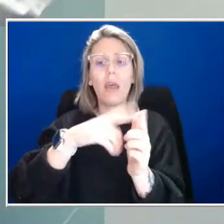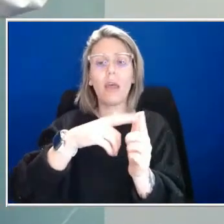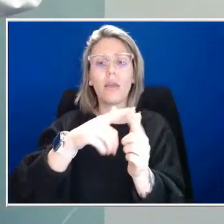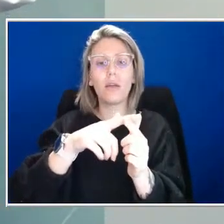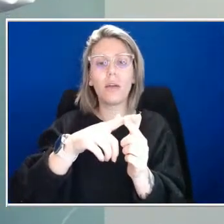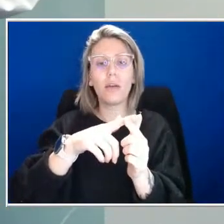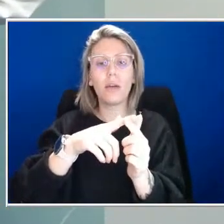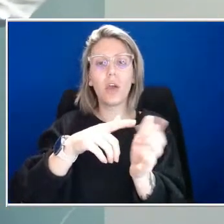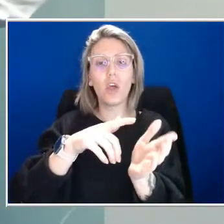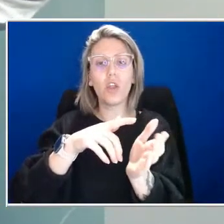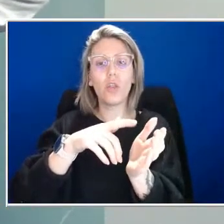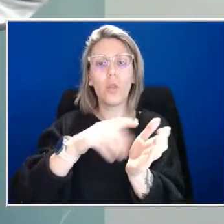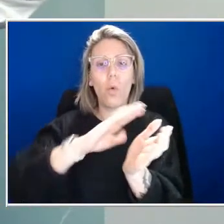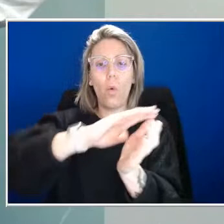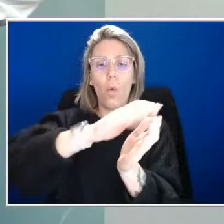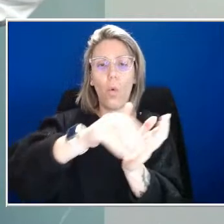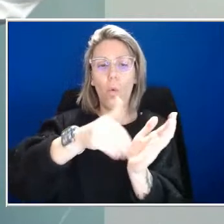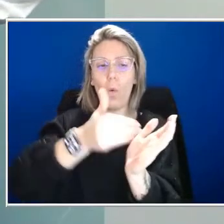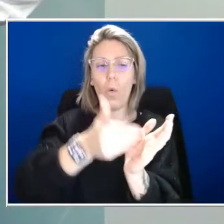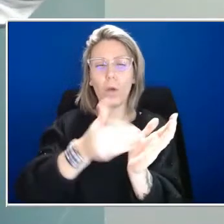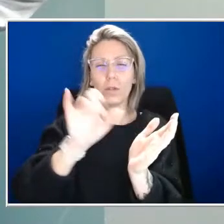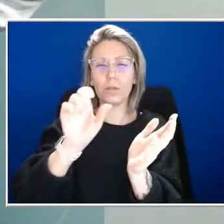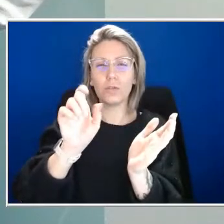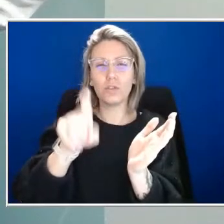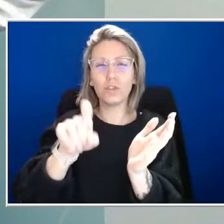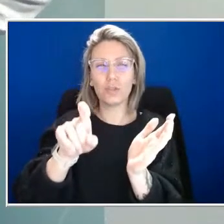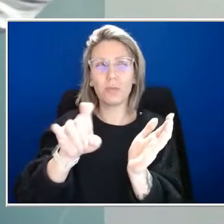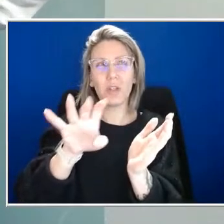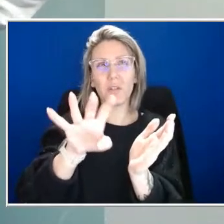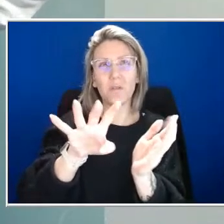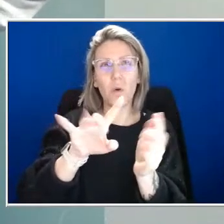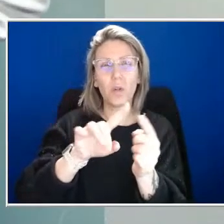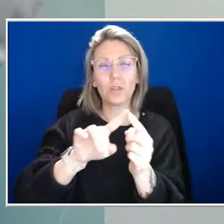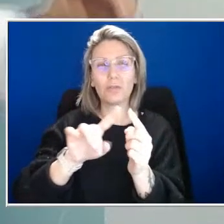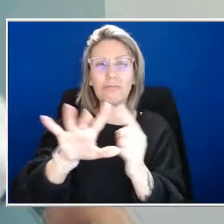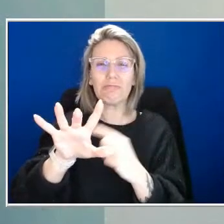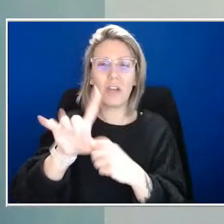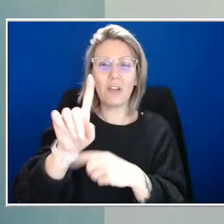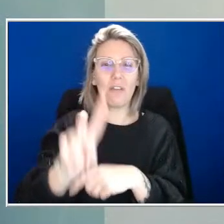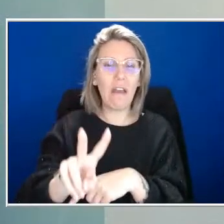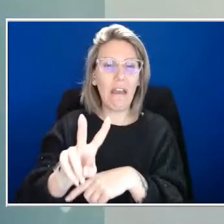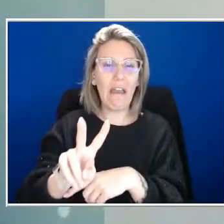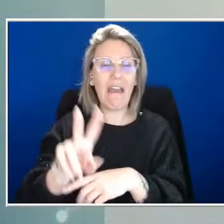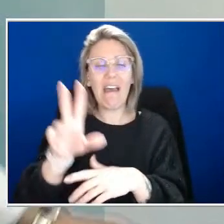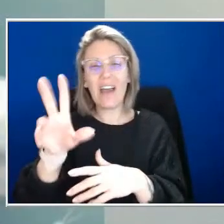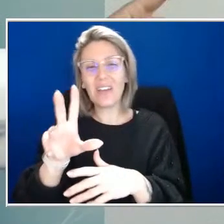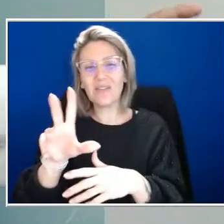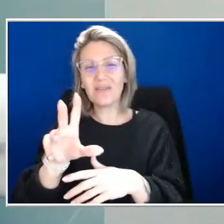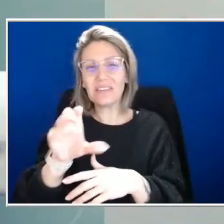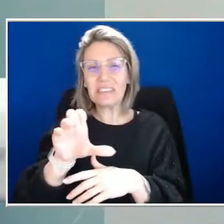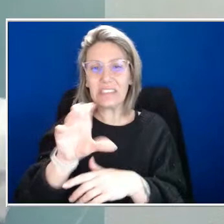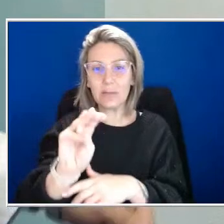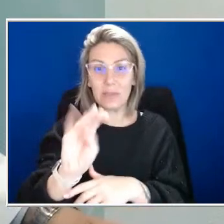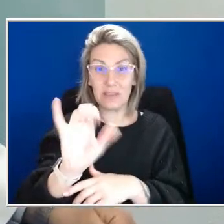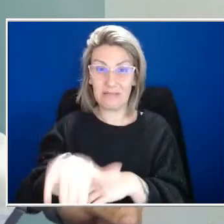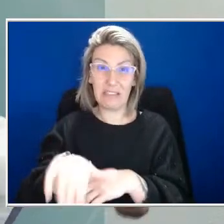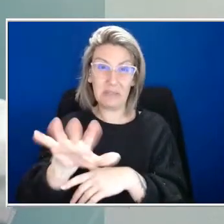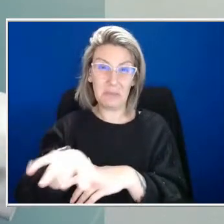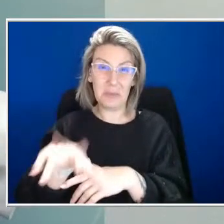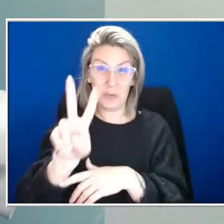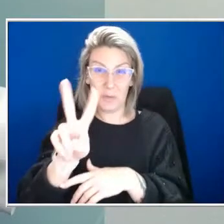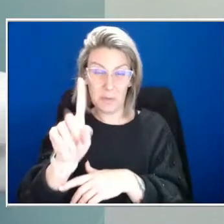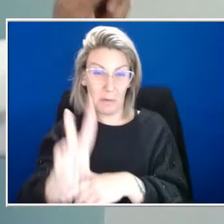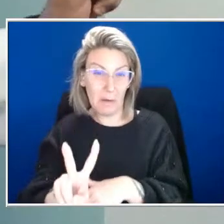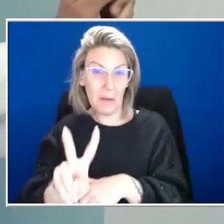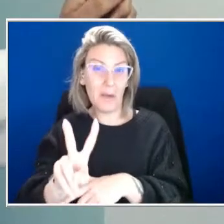orifice is supposed to be about 4.5 to 5 centimeters, which is about 2 inches. And you can see on this picture